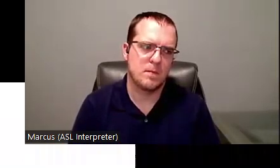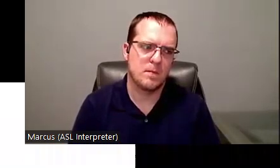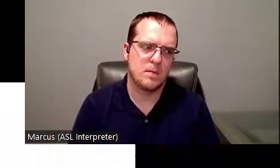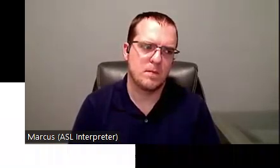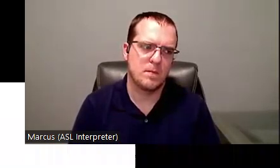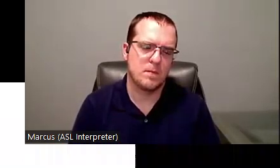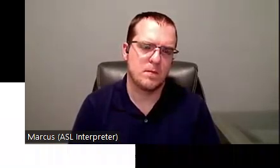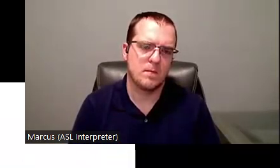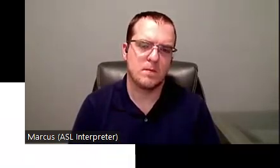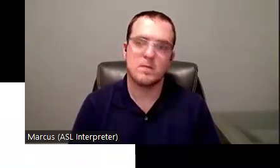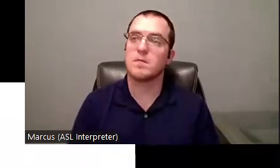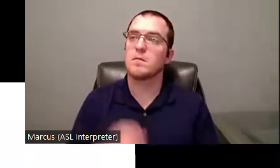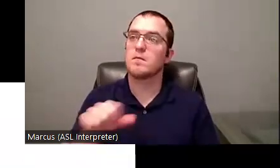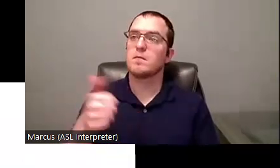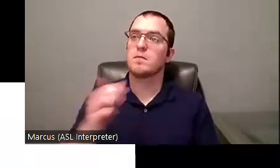Any other board members?